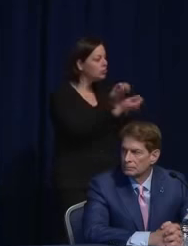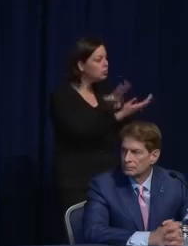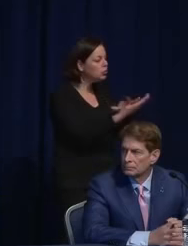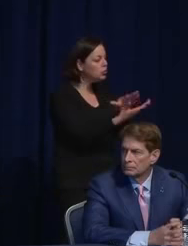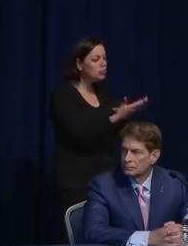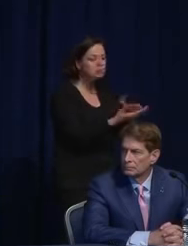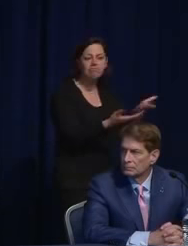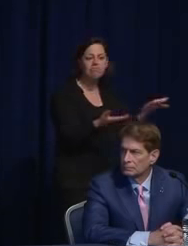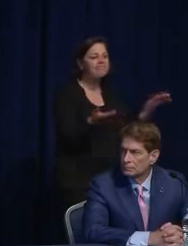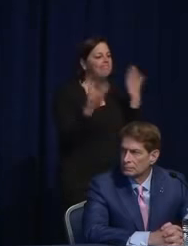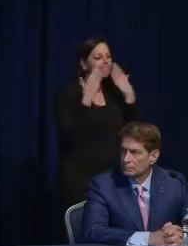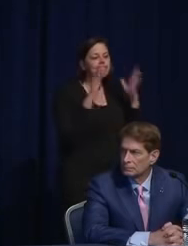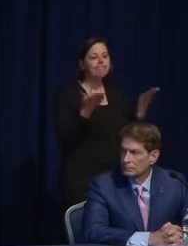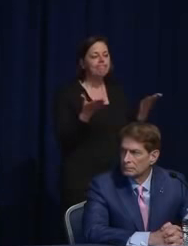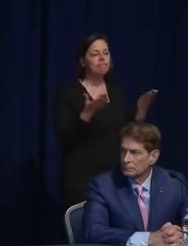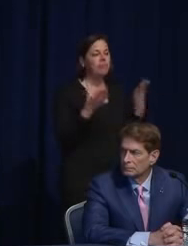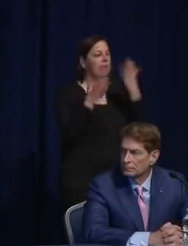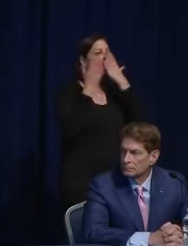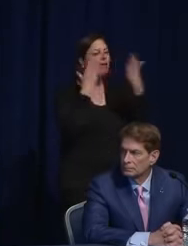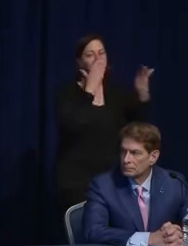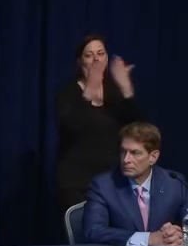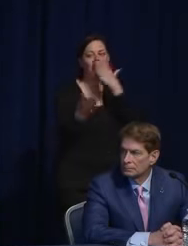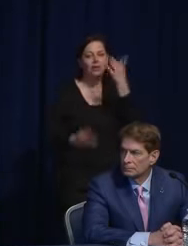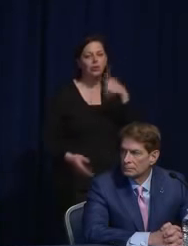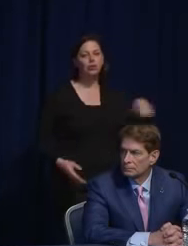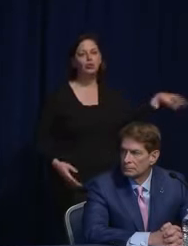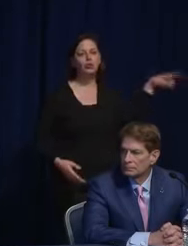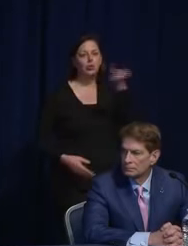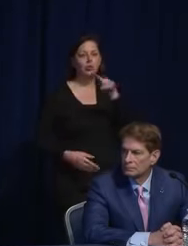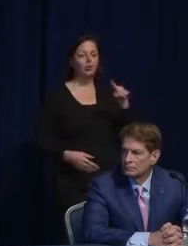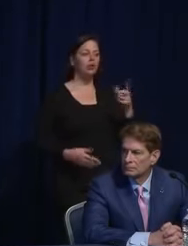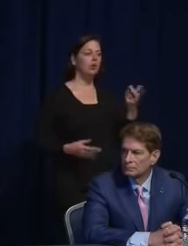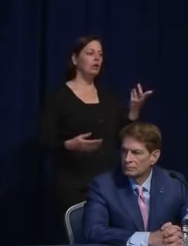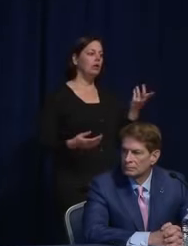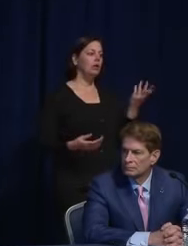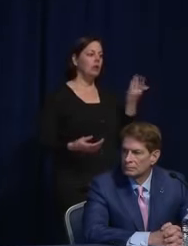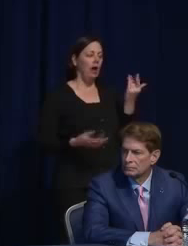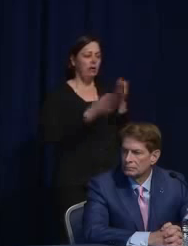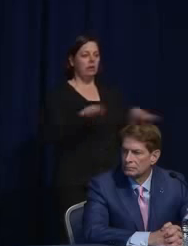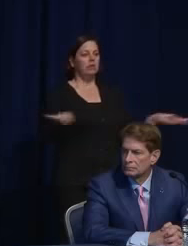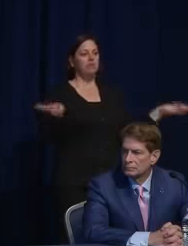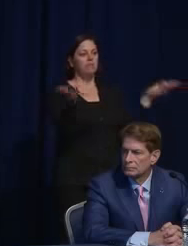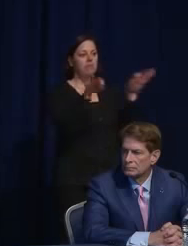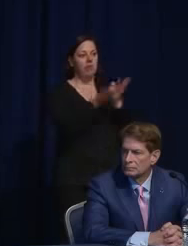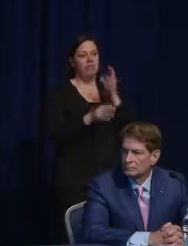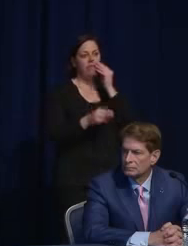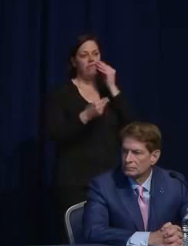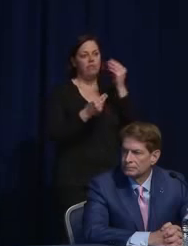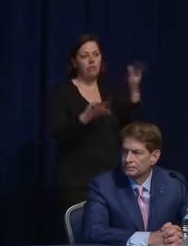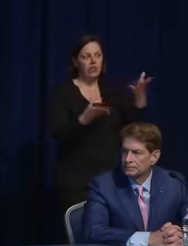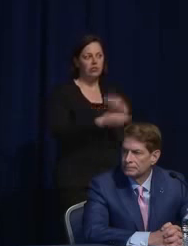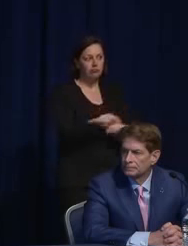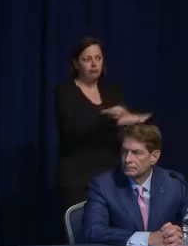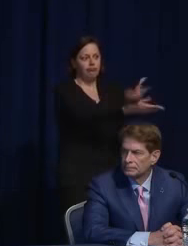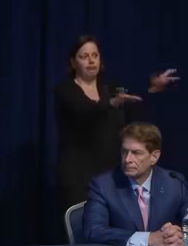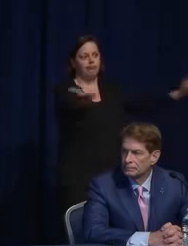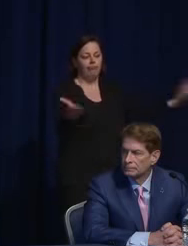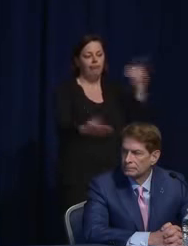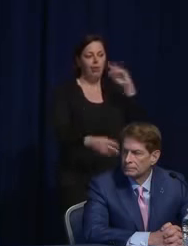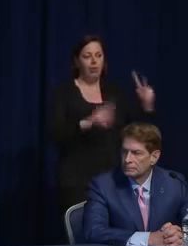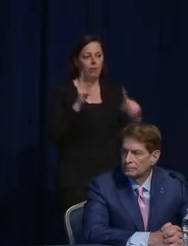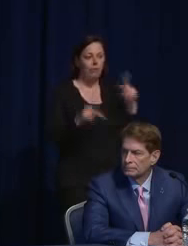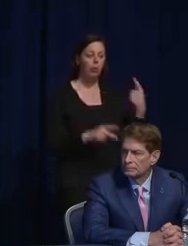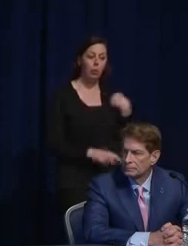for all you're doing, because it's essential that the word gets out. Again, we're going to get through this. We won't be